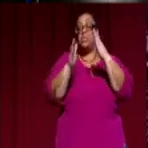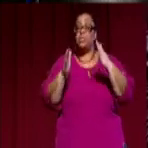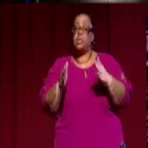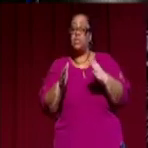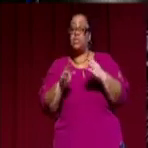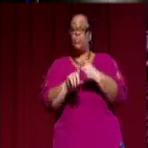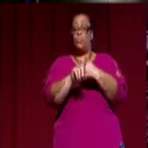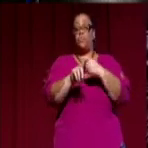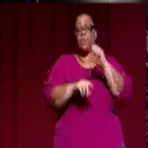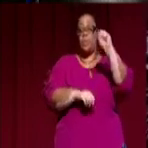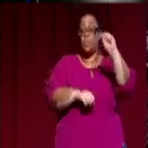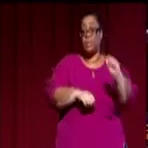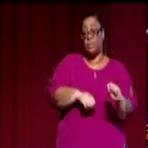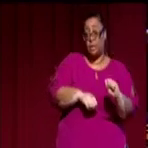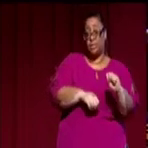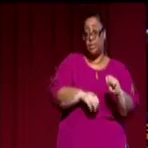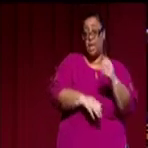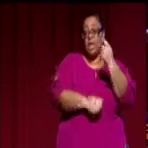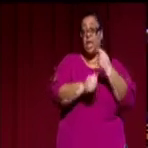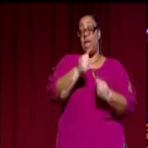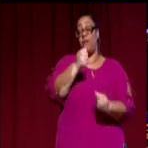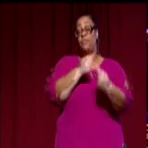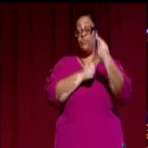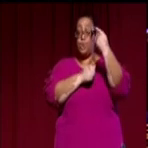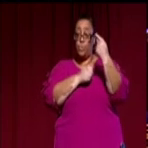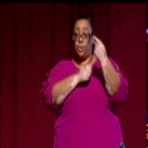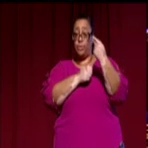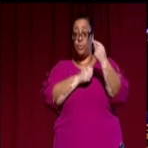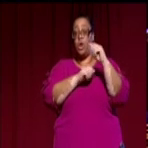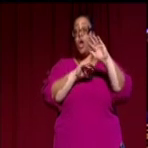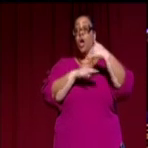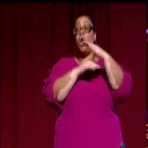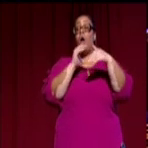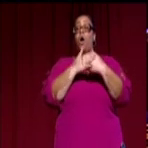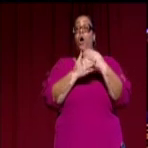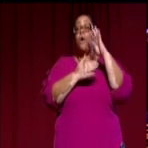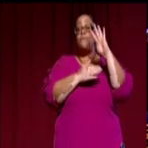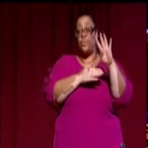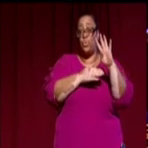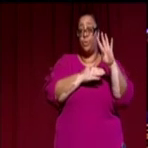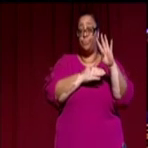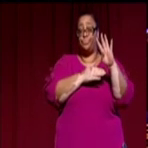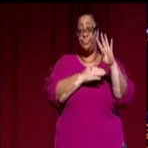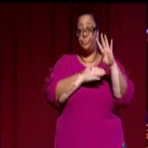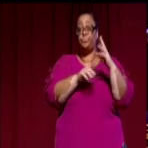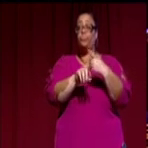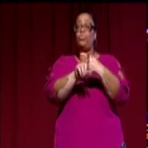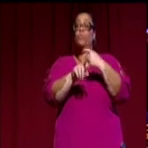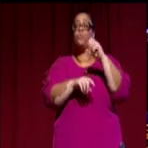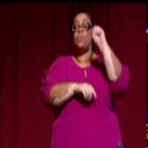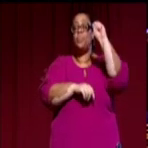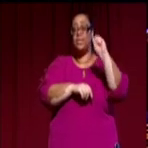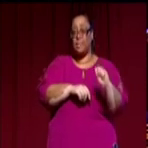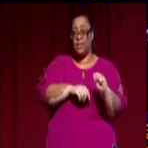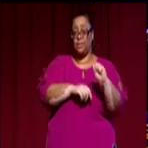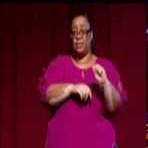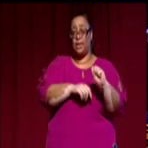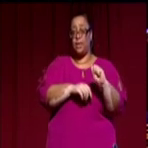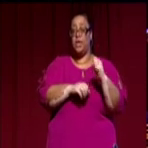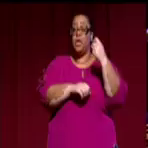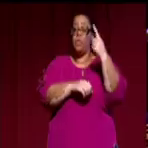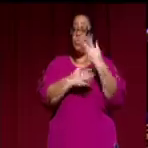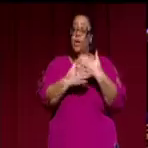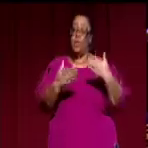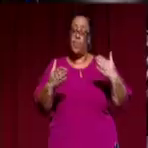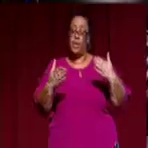the South Side. Every one of them, all four praise and worship leaders were from the South Side. And one of the things